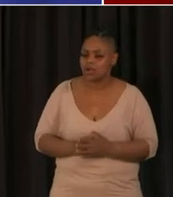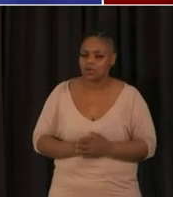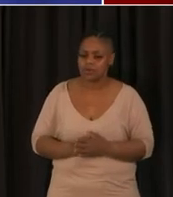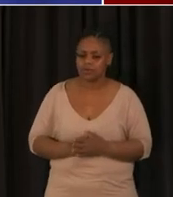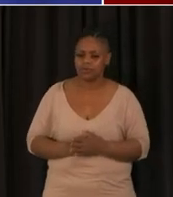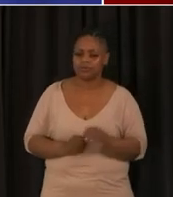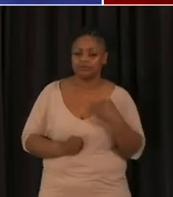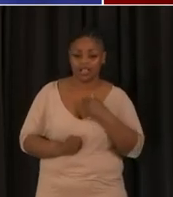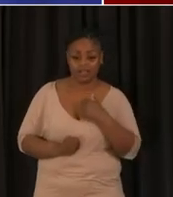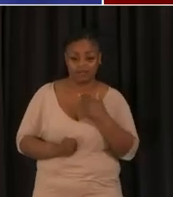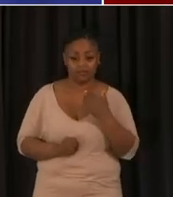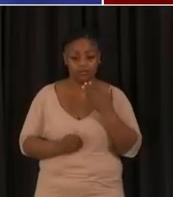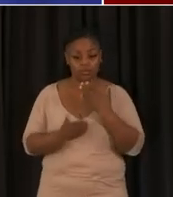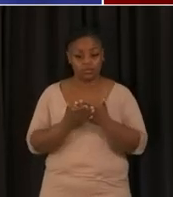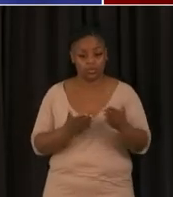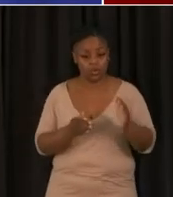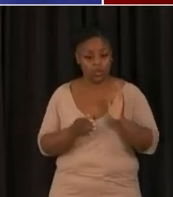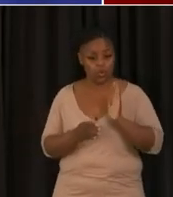$54,250